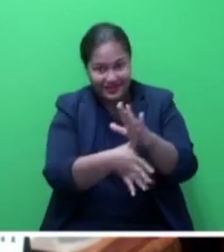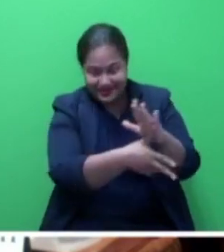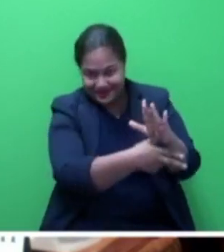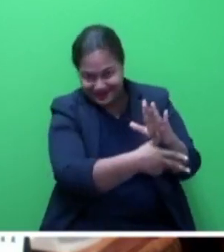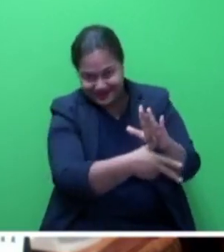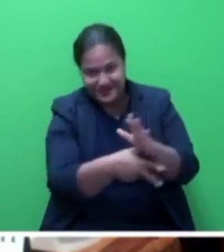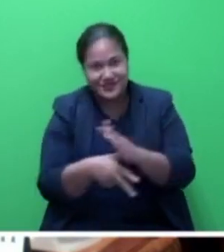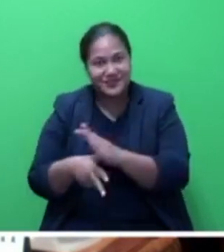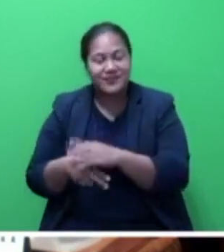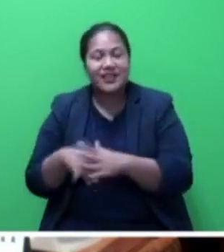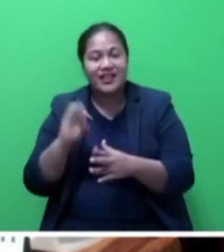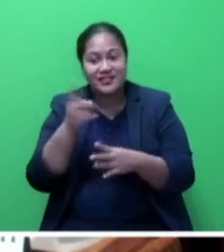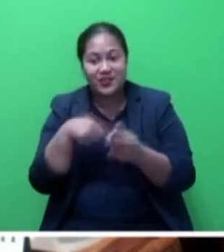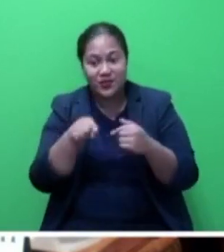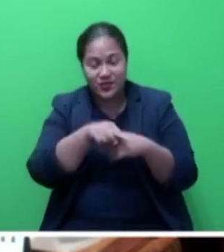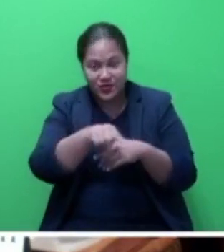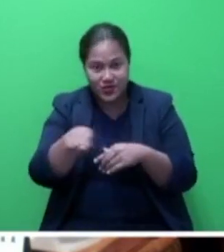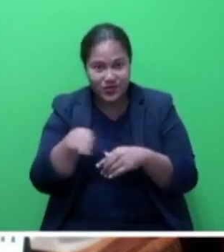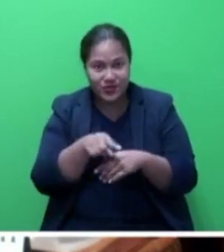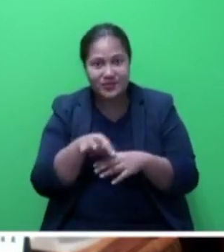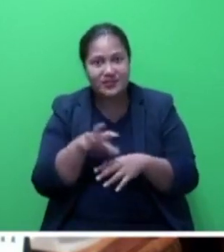multi-roto drones.